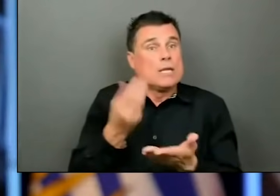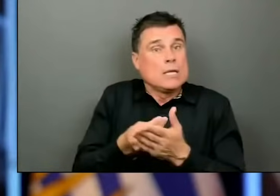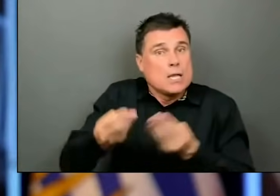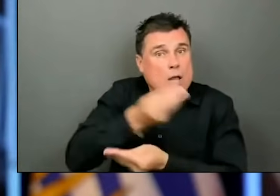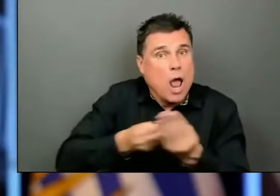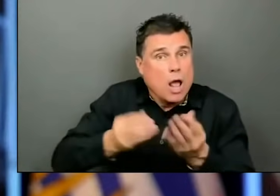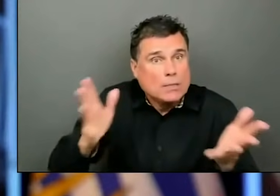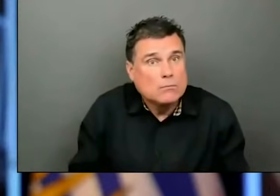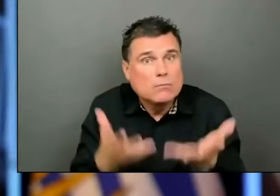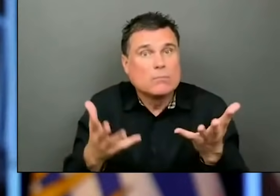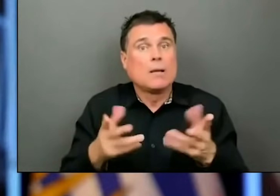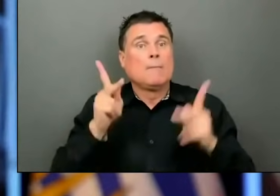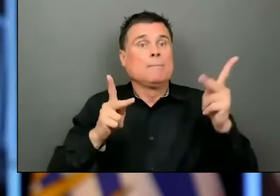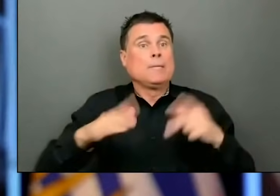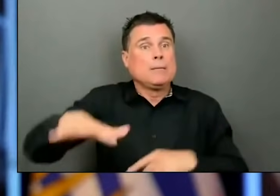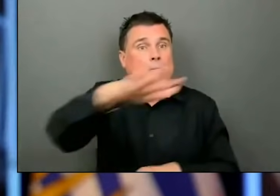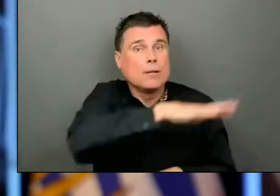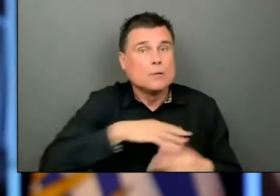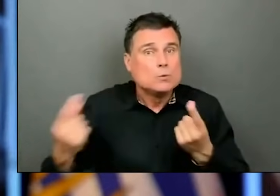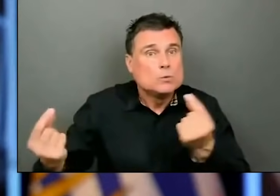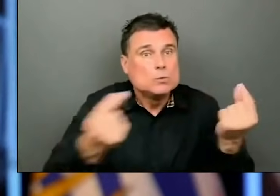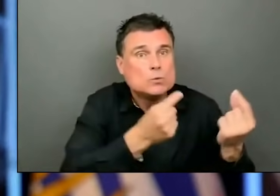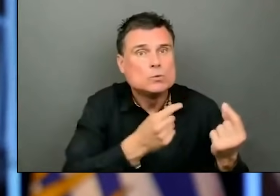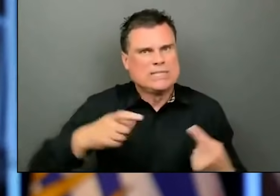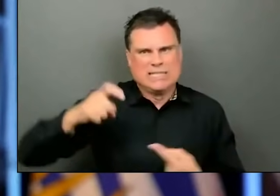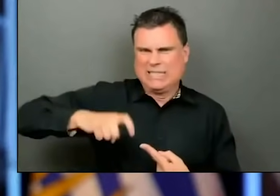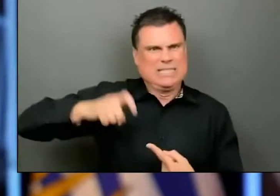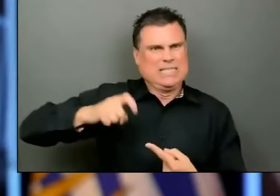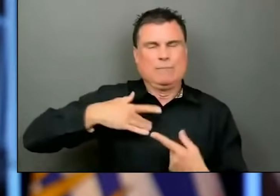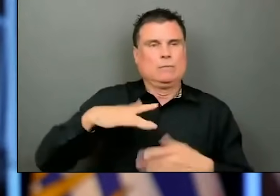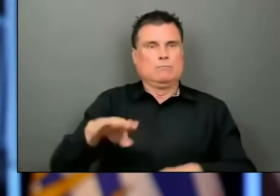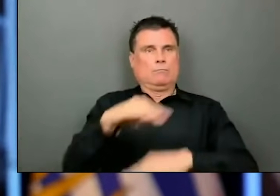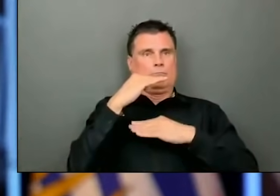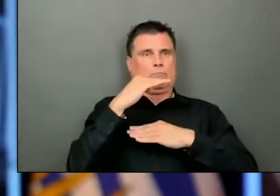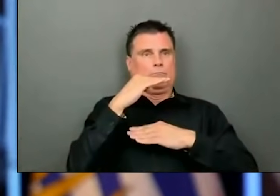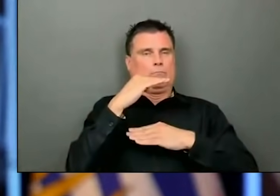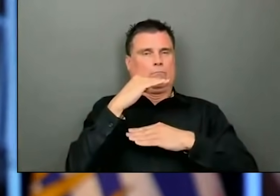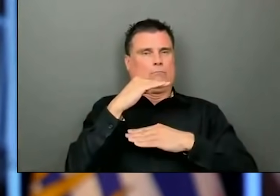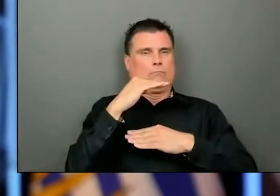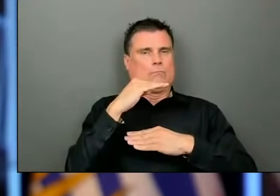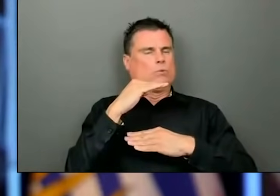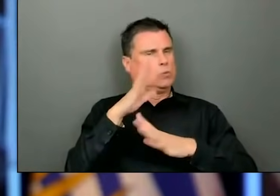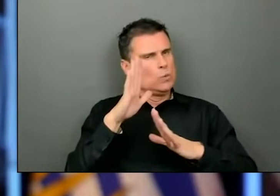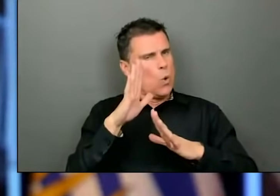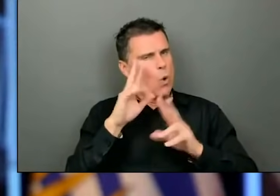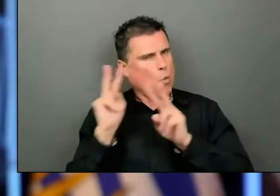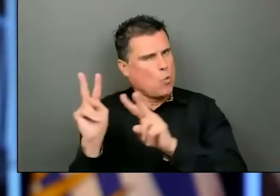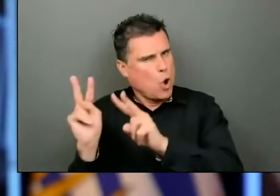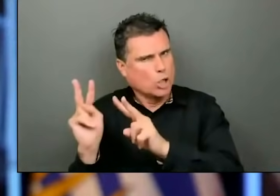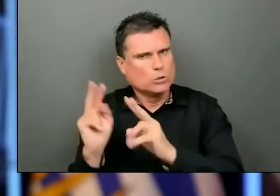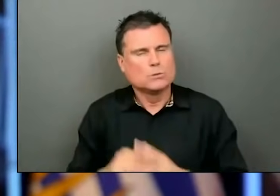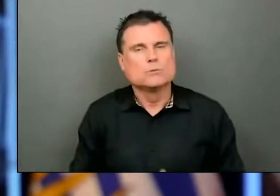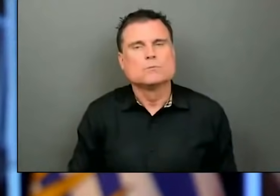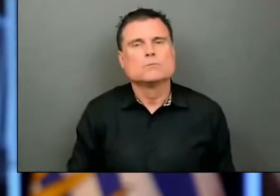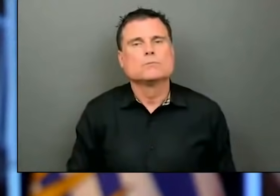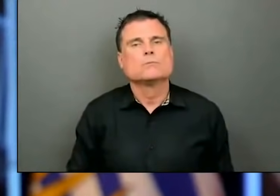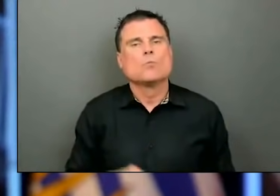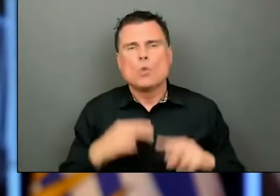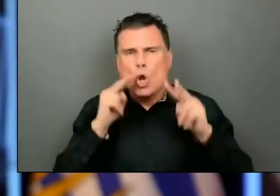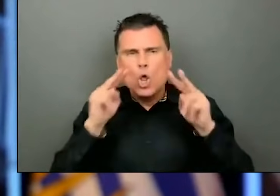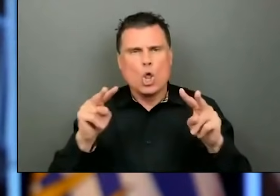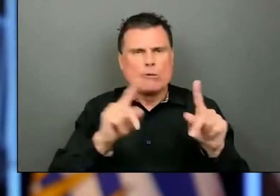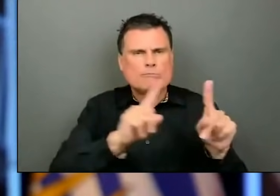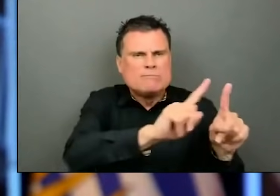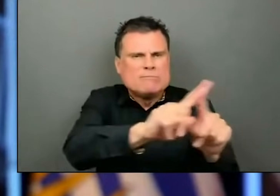again, finding that balance and paying attention to all of the different variables. And that's why I say it's not going to be by dates, it's going to be by